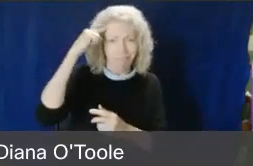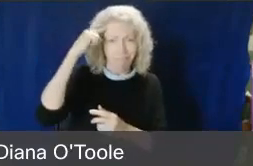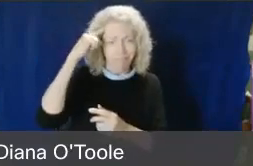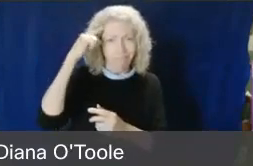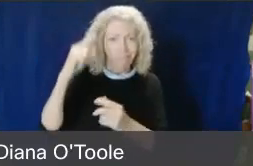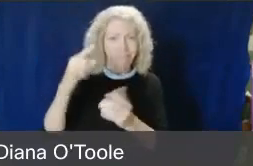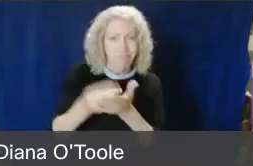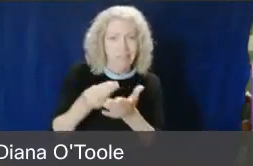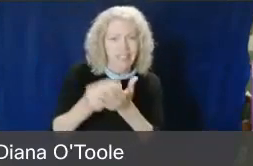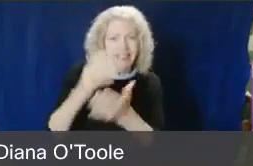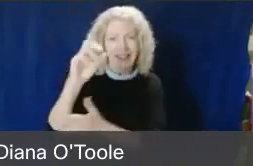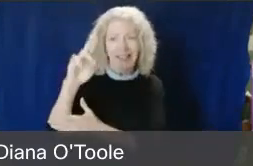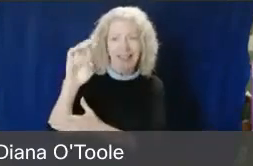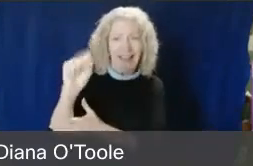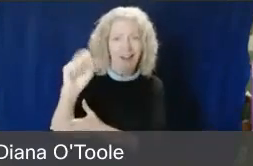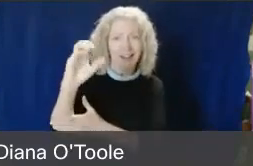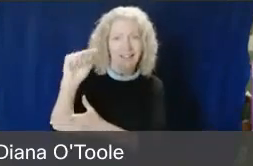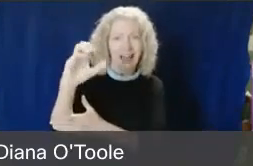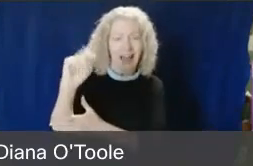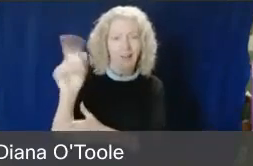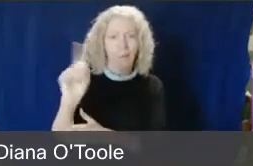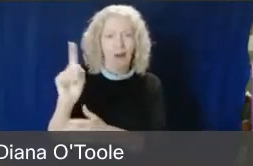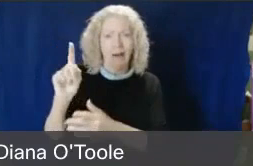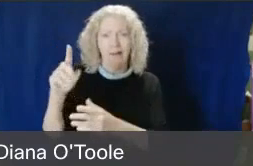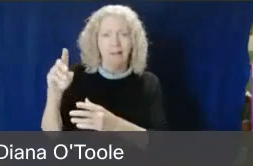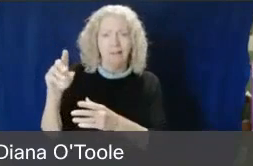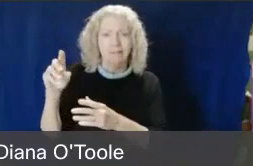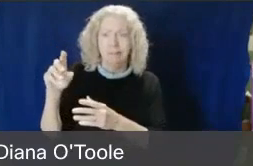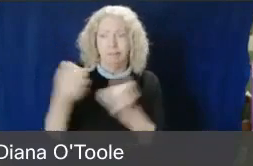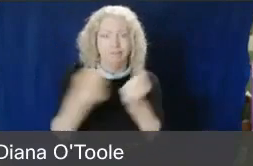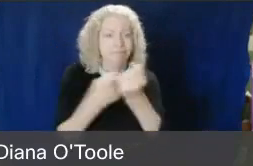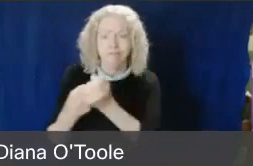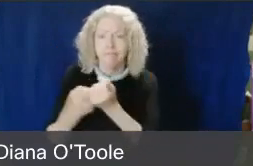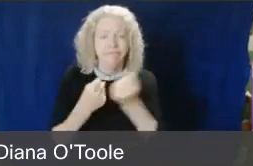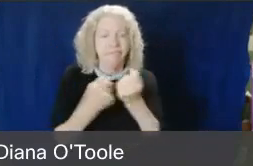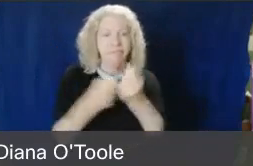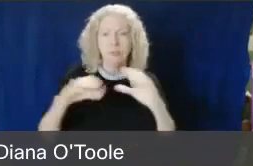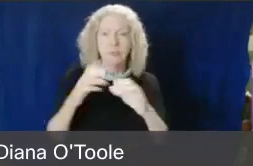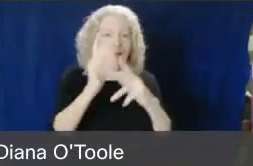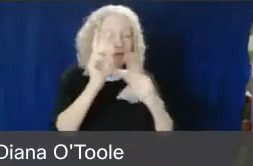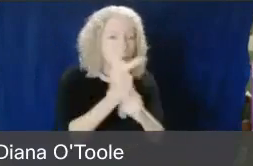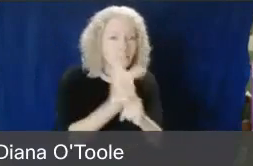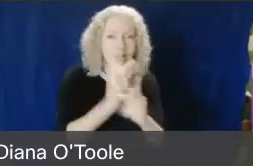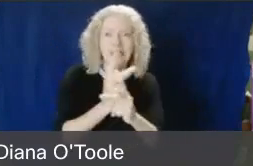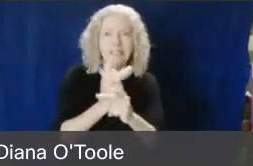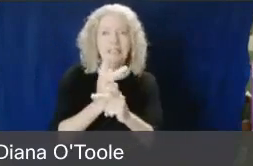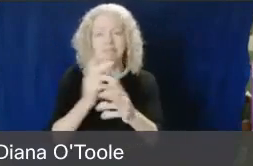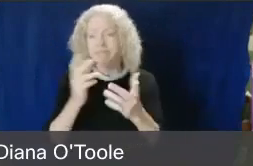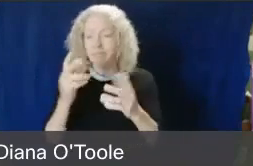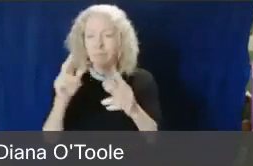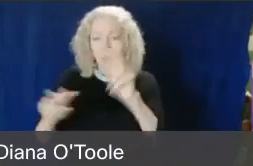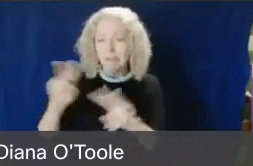many different faculty members in so many different ways. Student services, advising, testing, enrollment, financial aid have